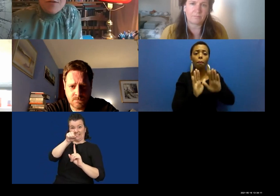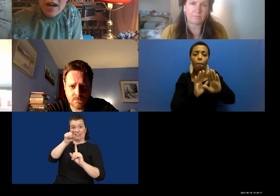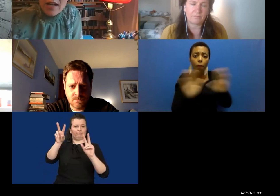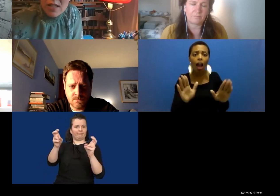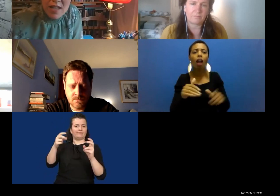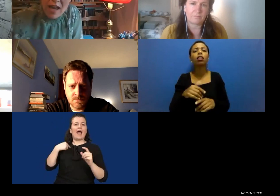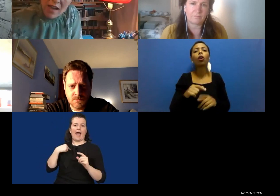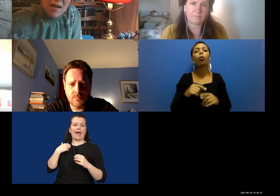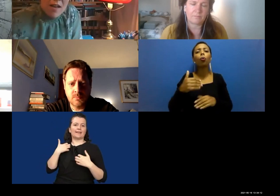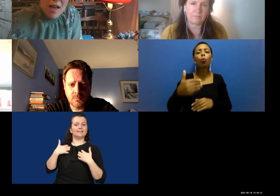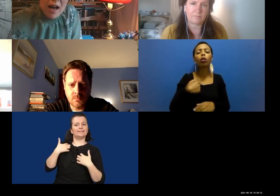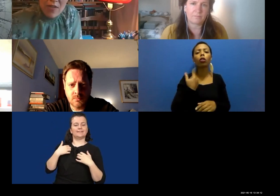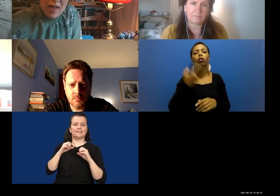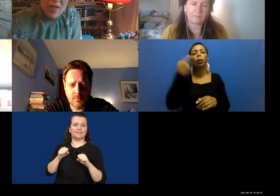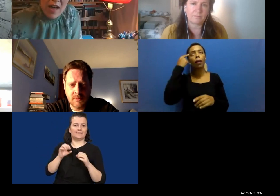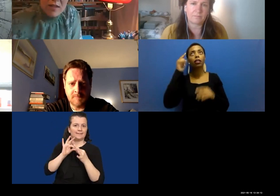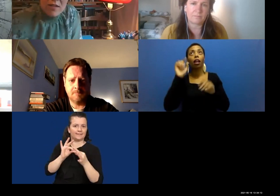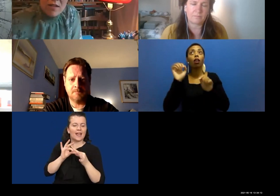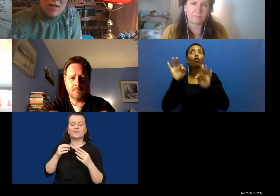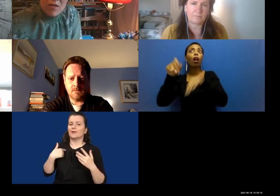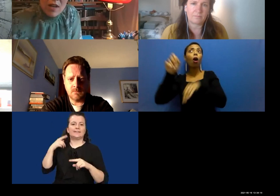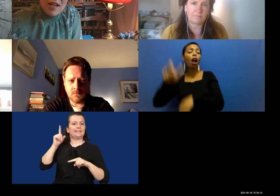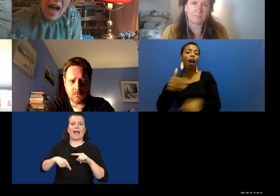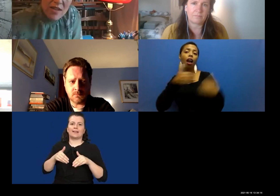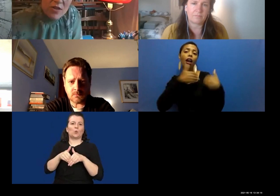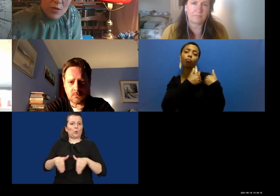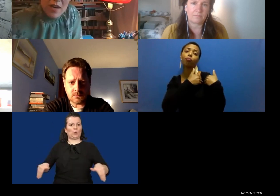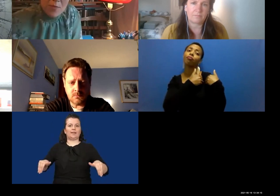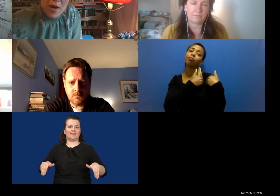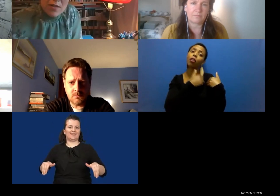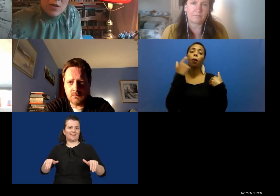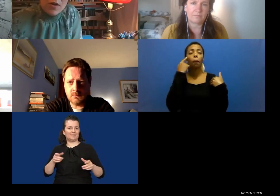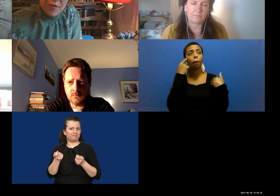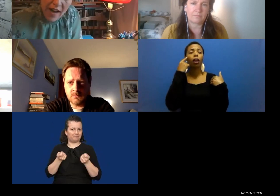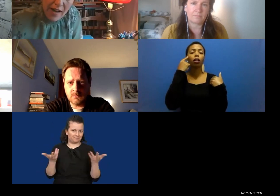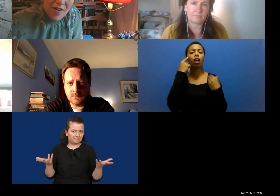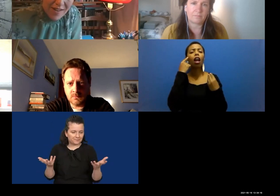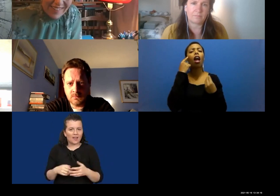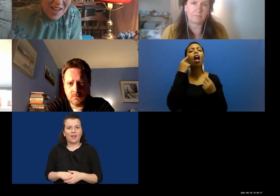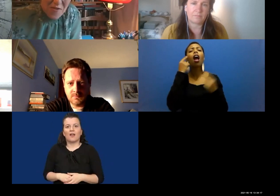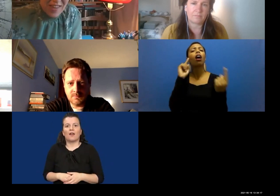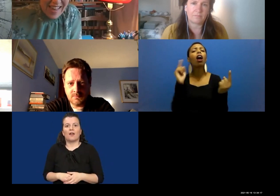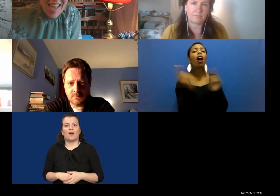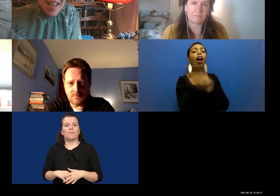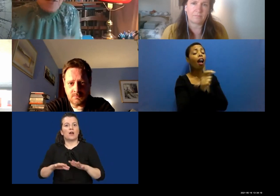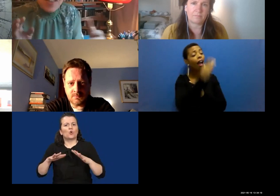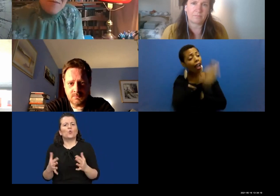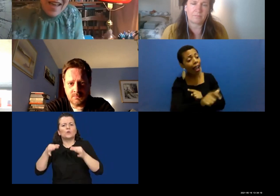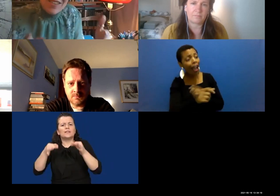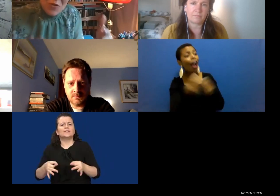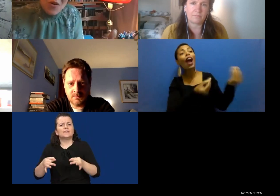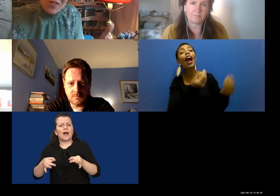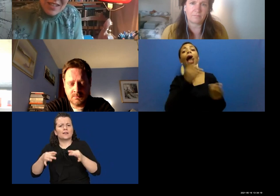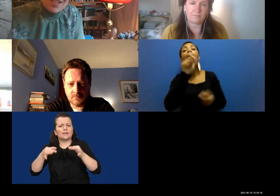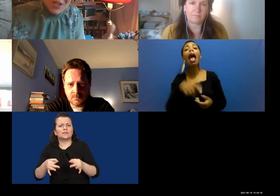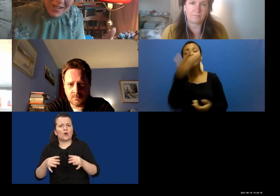has the final say, I think that it has to be the person you can fire if they